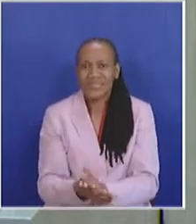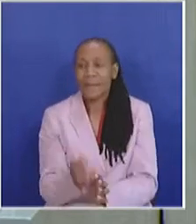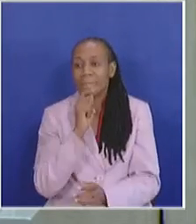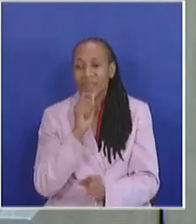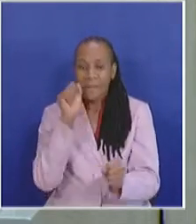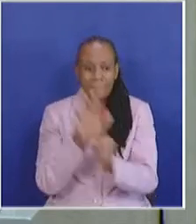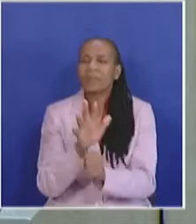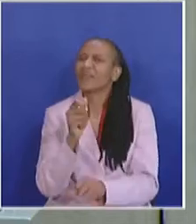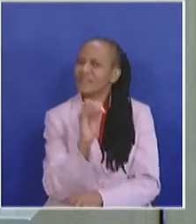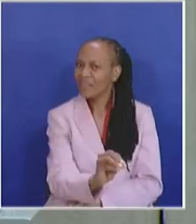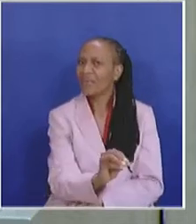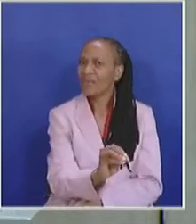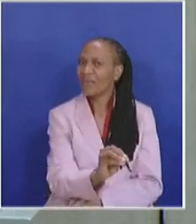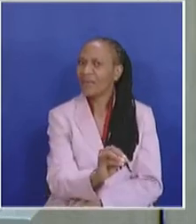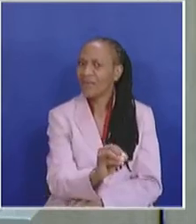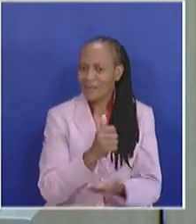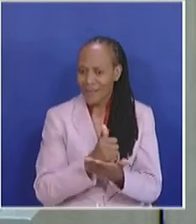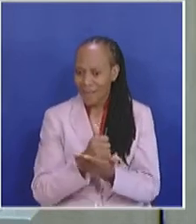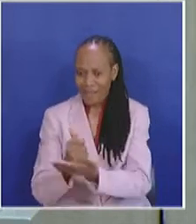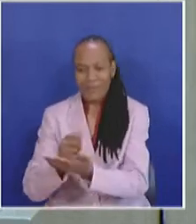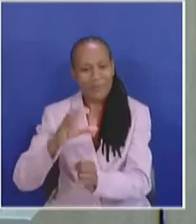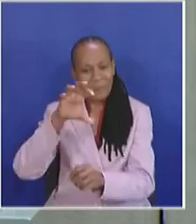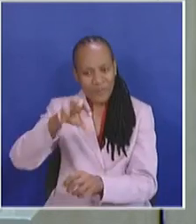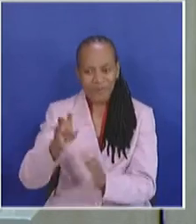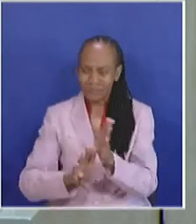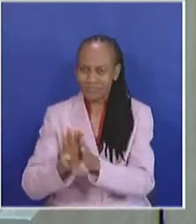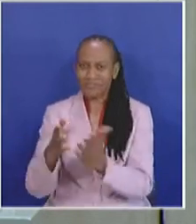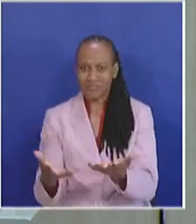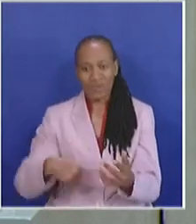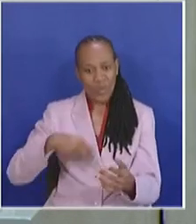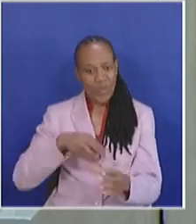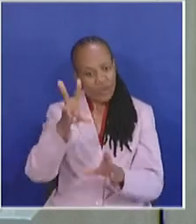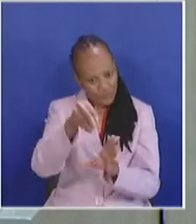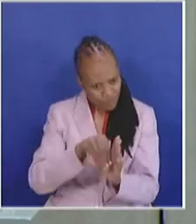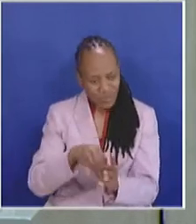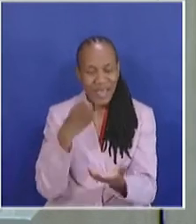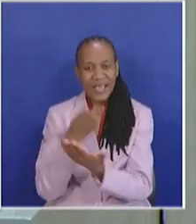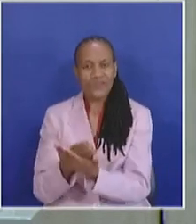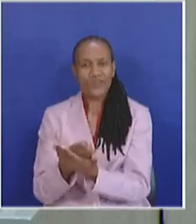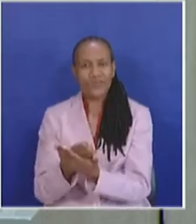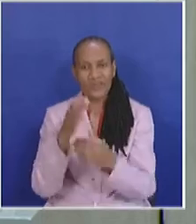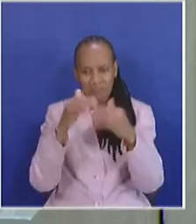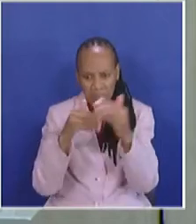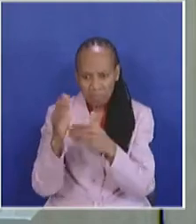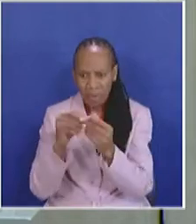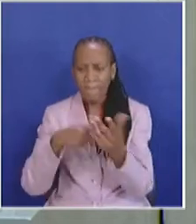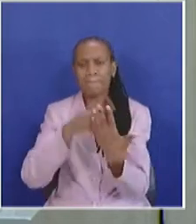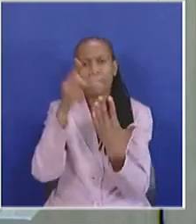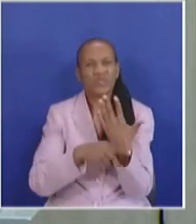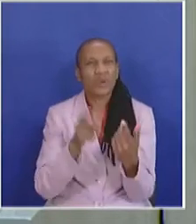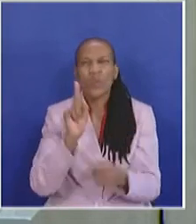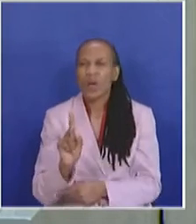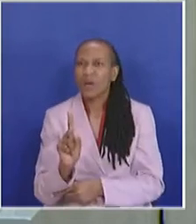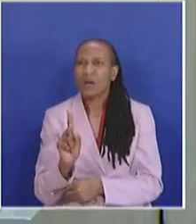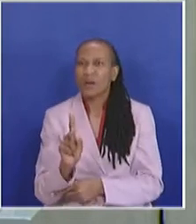out of the infrastructure investment in our province. We also invested in economic infrastructure projects, such as